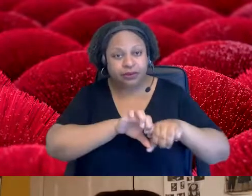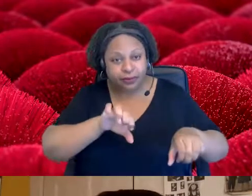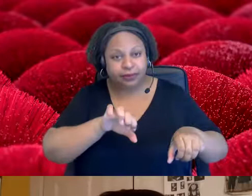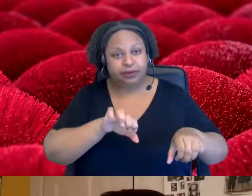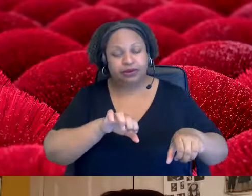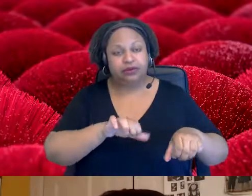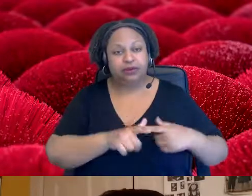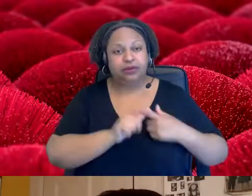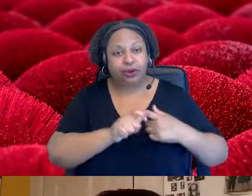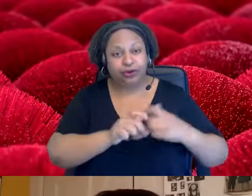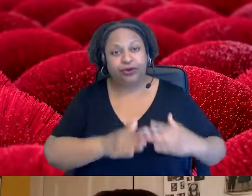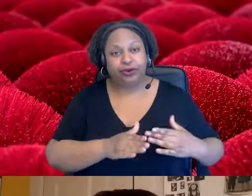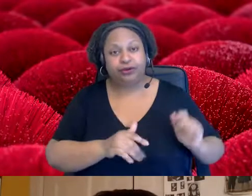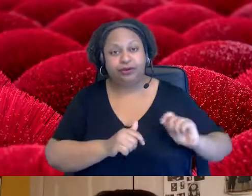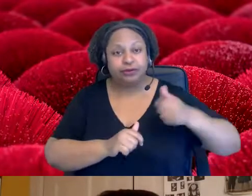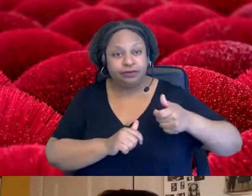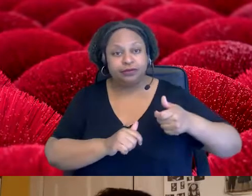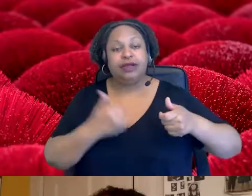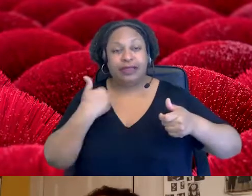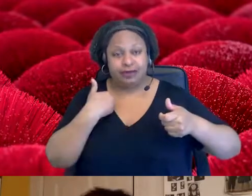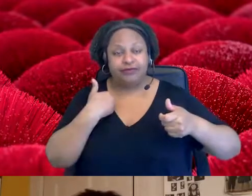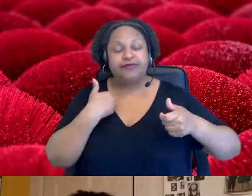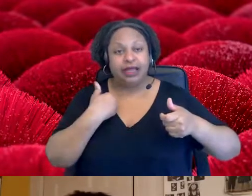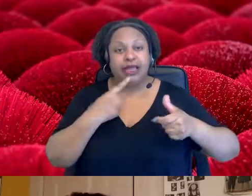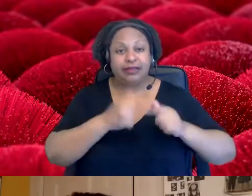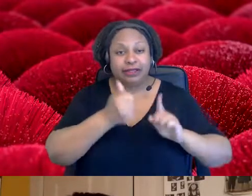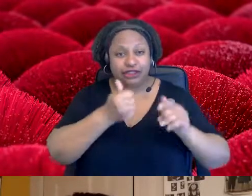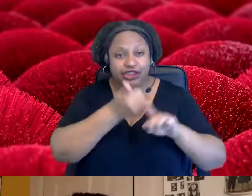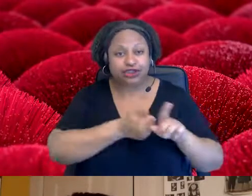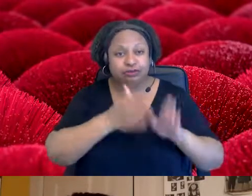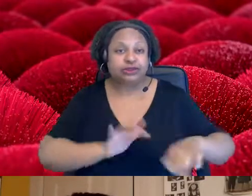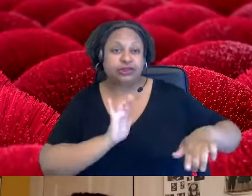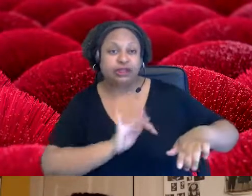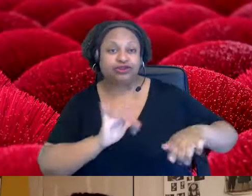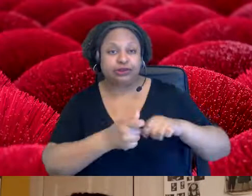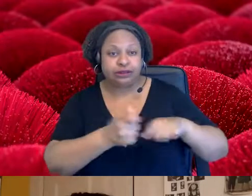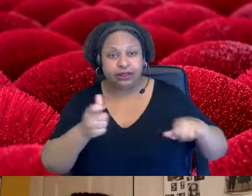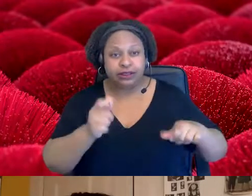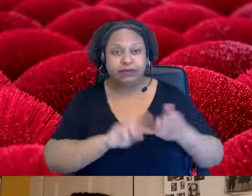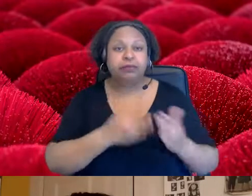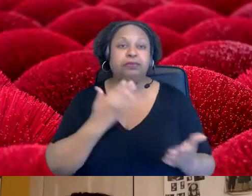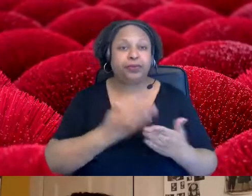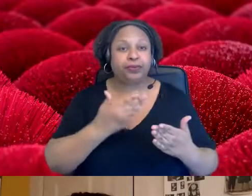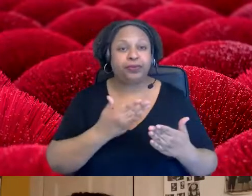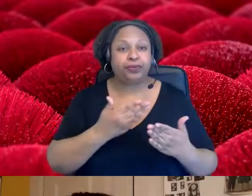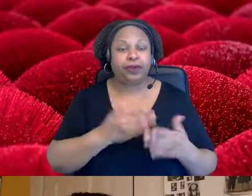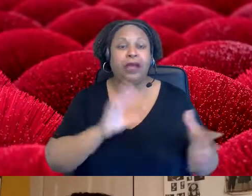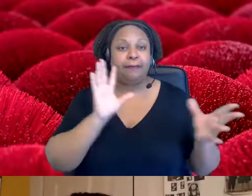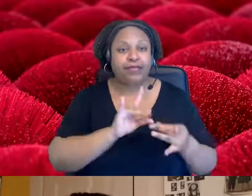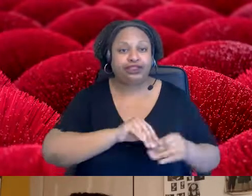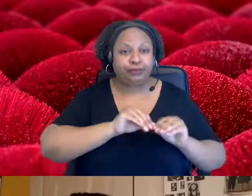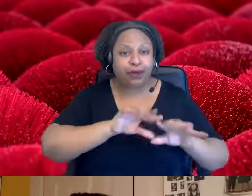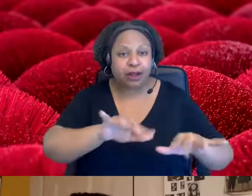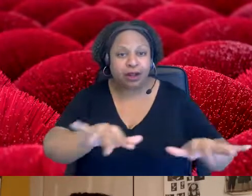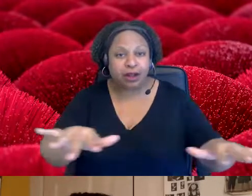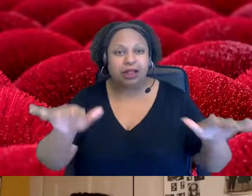that they've received that message. So I think the fact is that when we look at Toronto, and